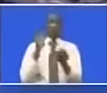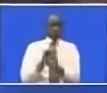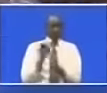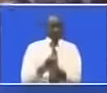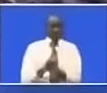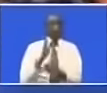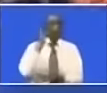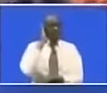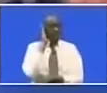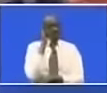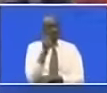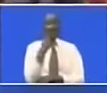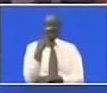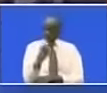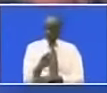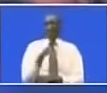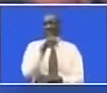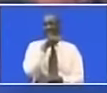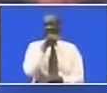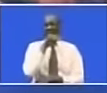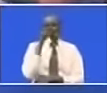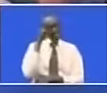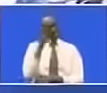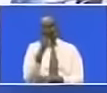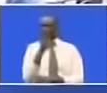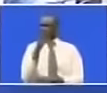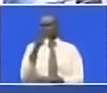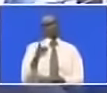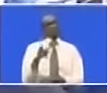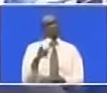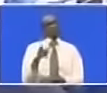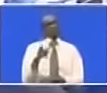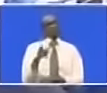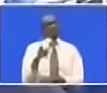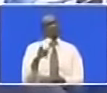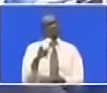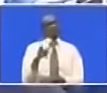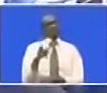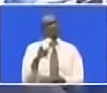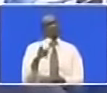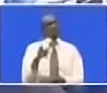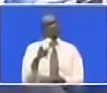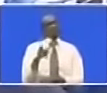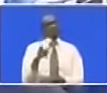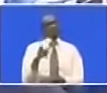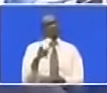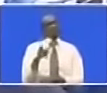Assembly, Eden Duale, says Raila's assertion is hot air. 600.